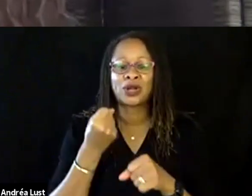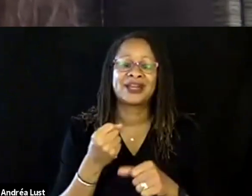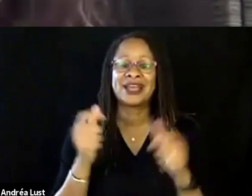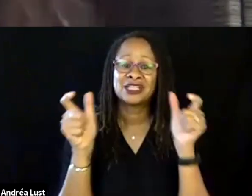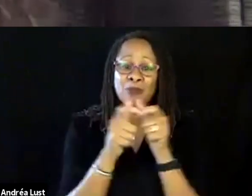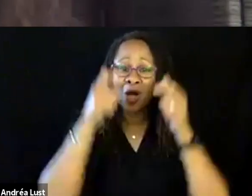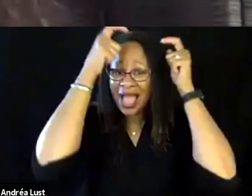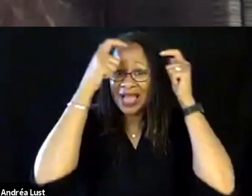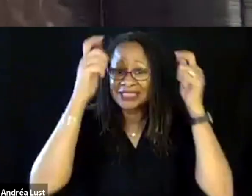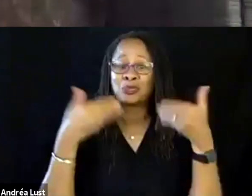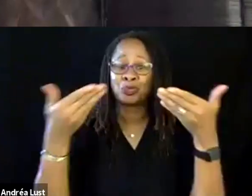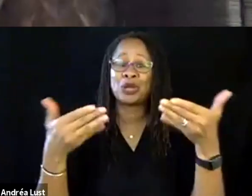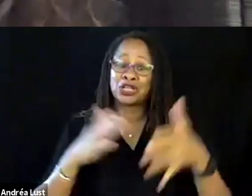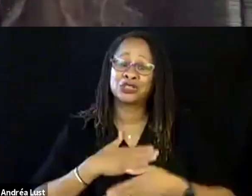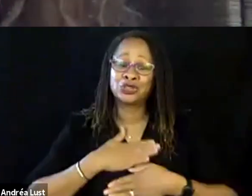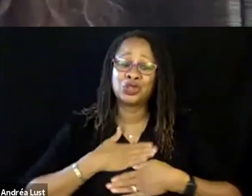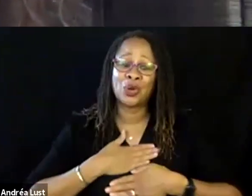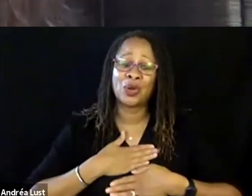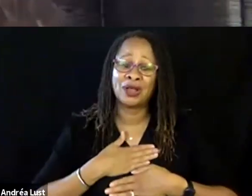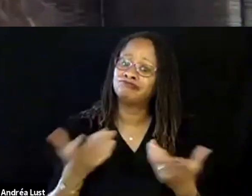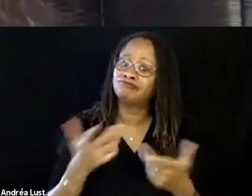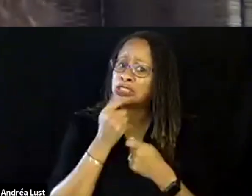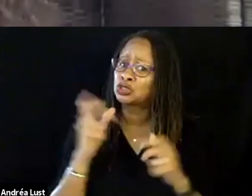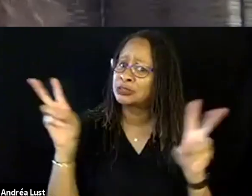joy. I don't know, that's kind of interesting.